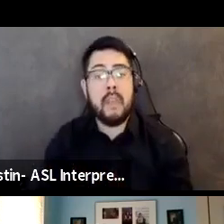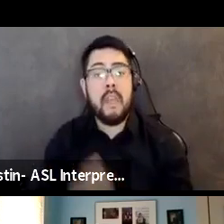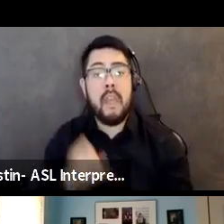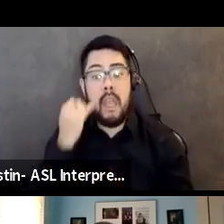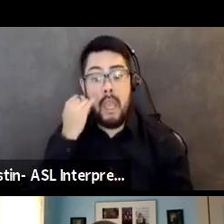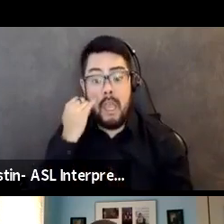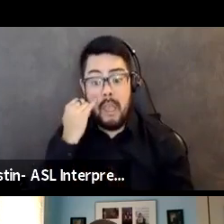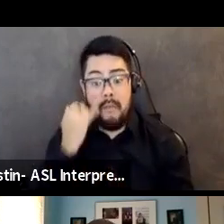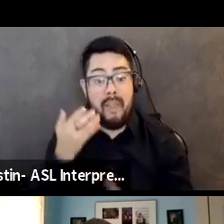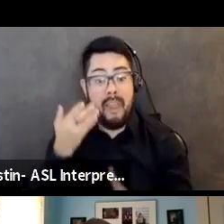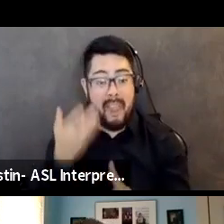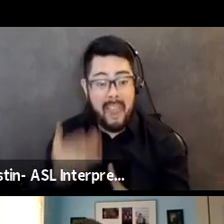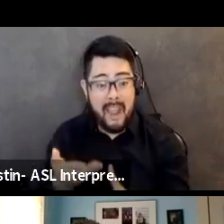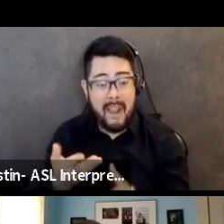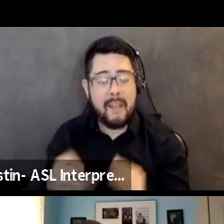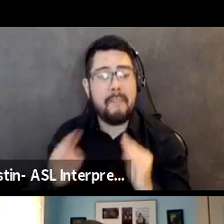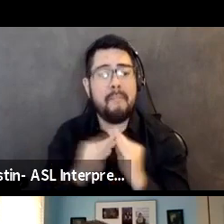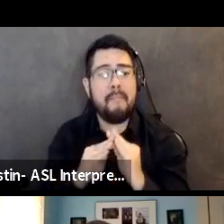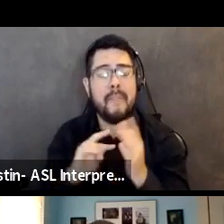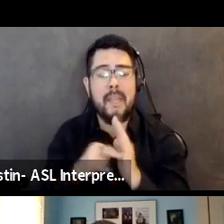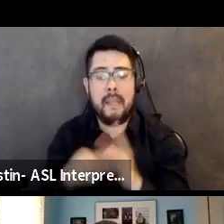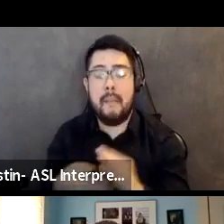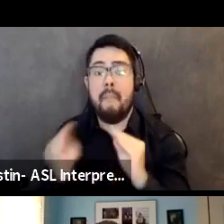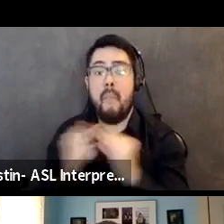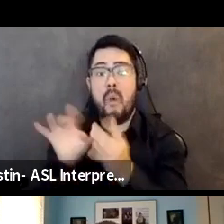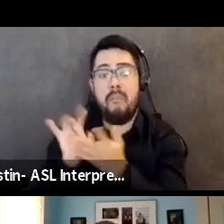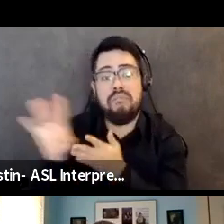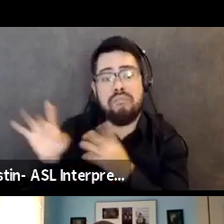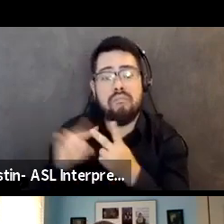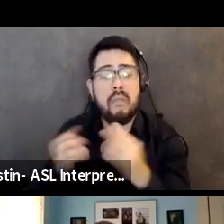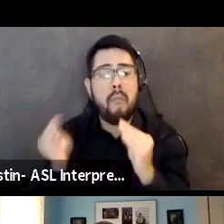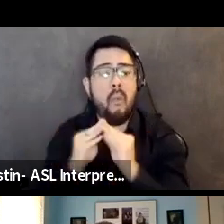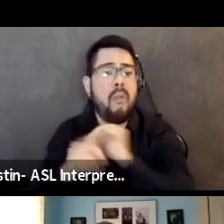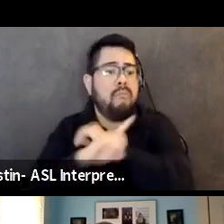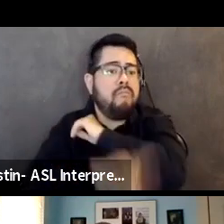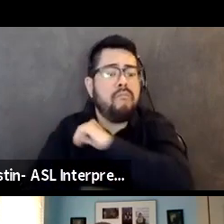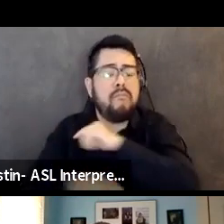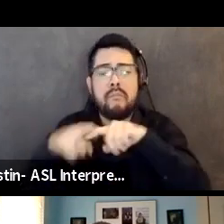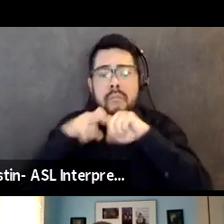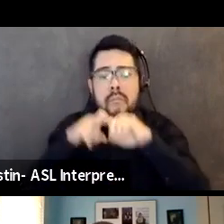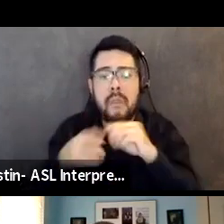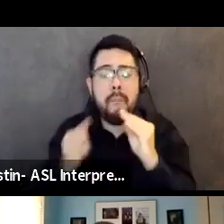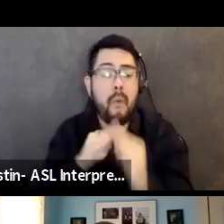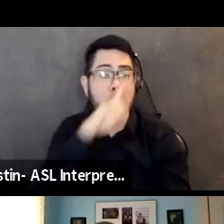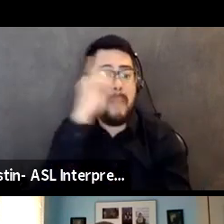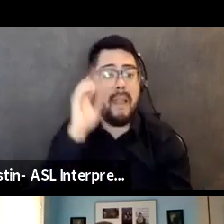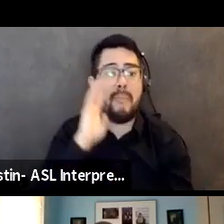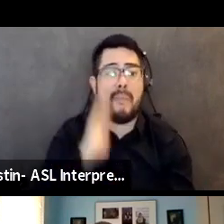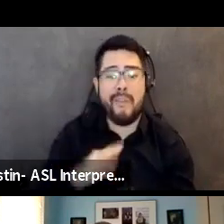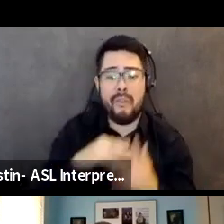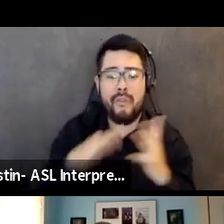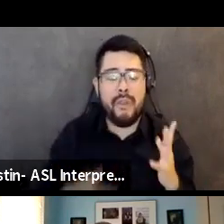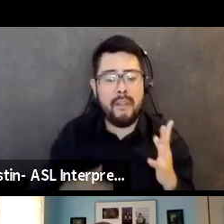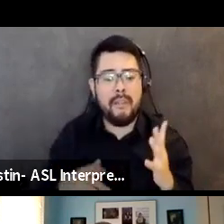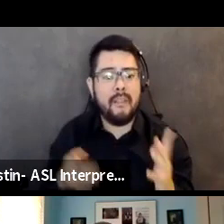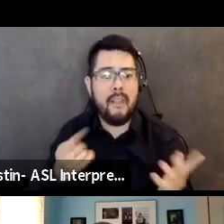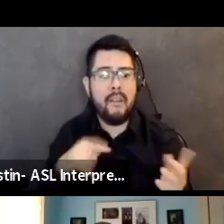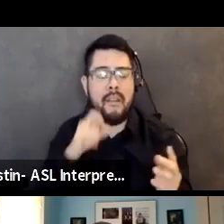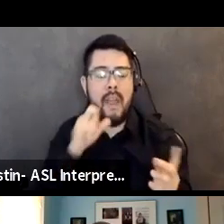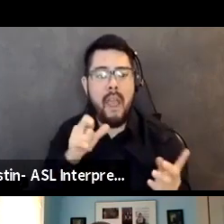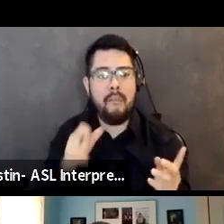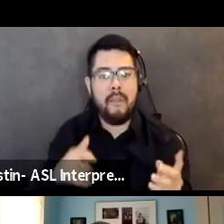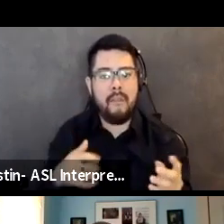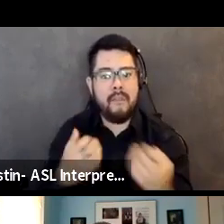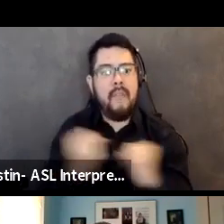notifications more out of school suspensions and more black and brown students being victimized in the places they're supposed to be protected to learn